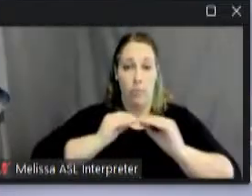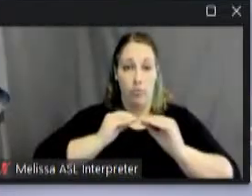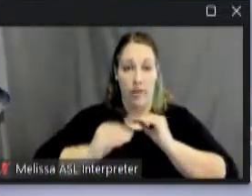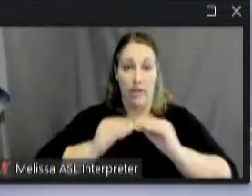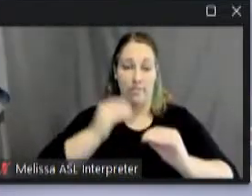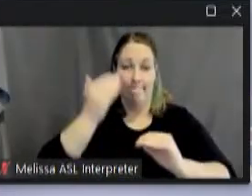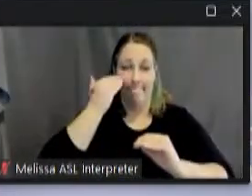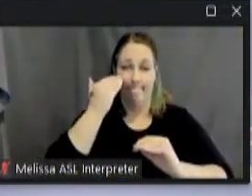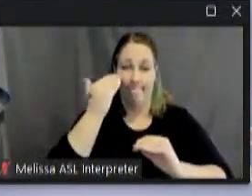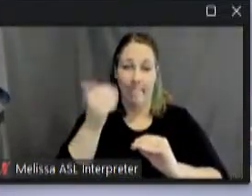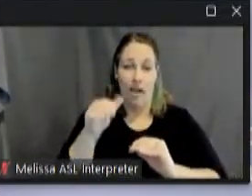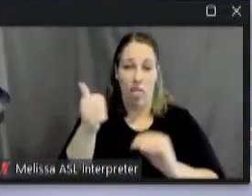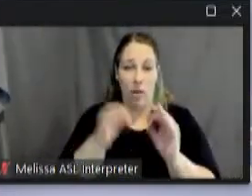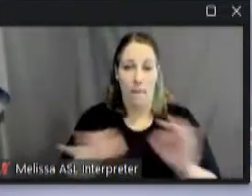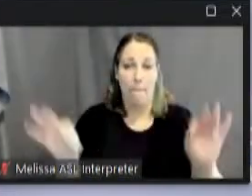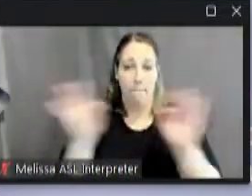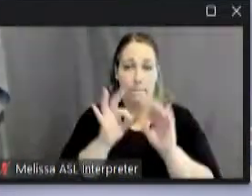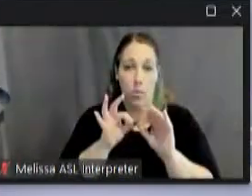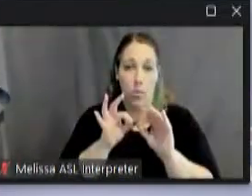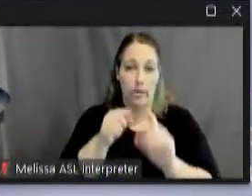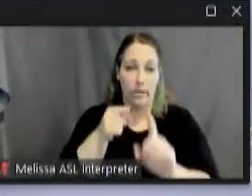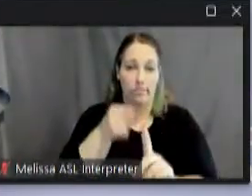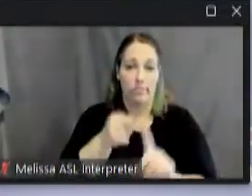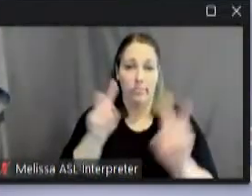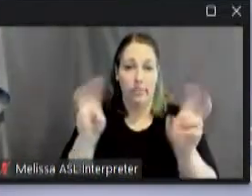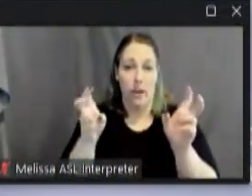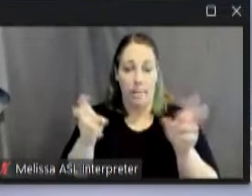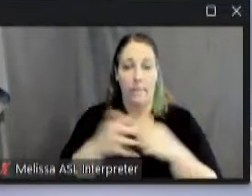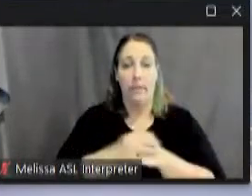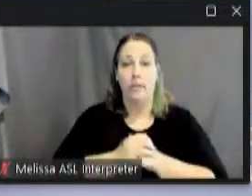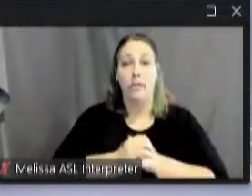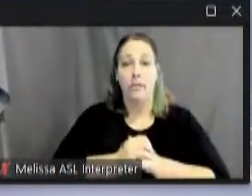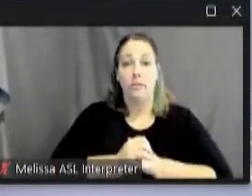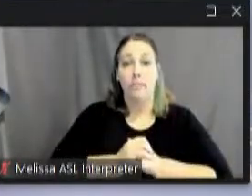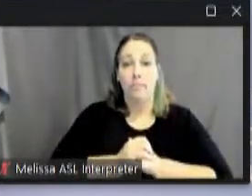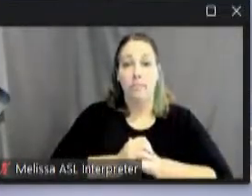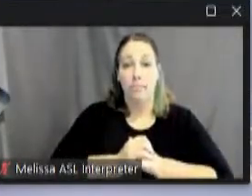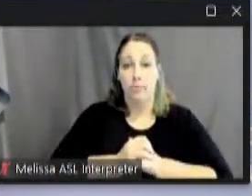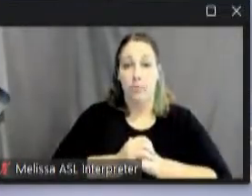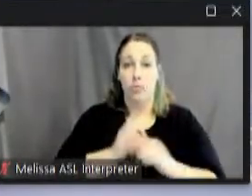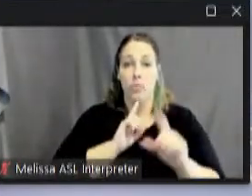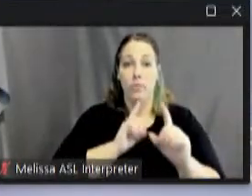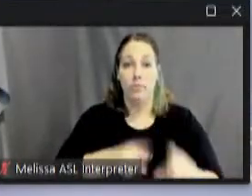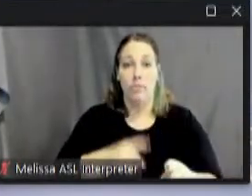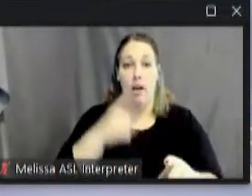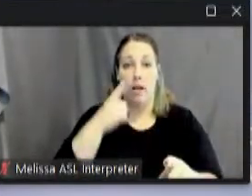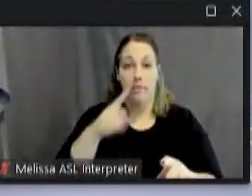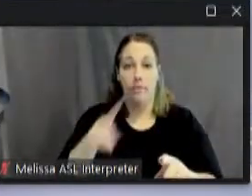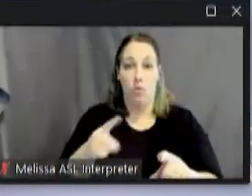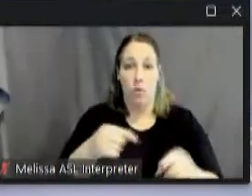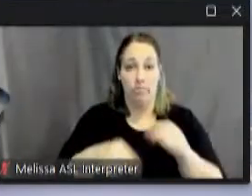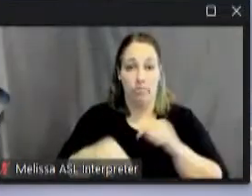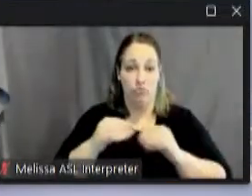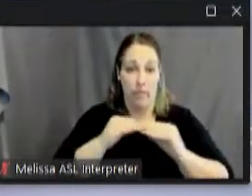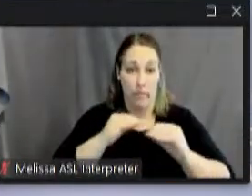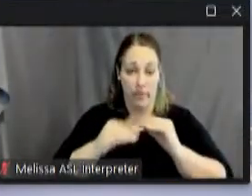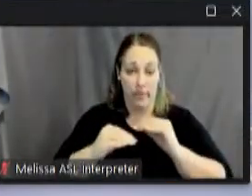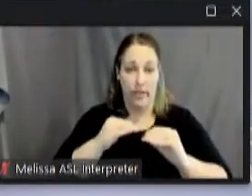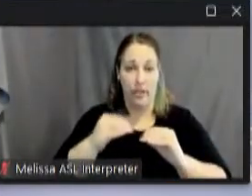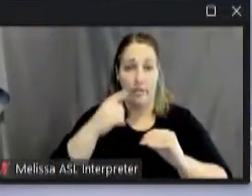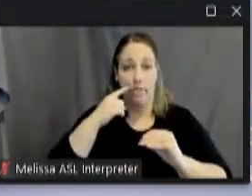and the response for reparations of all situations of victims and the importance that that